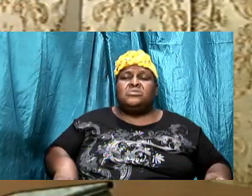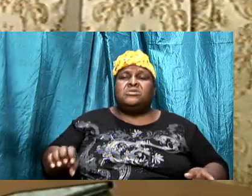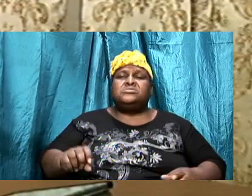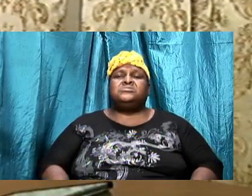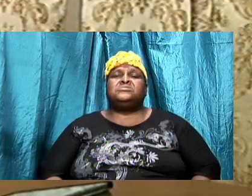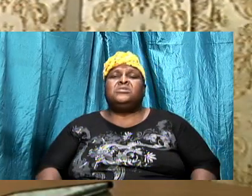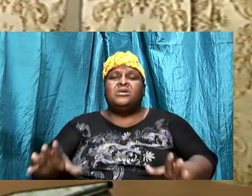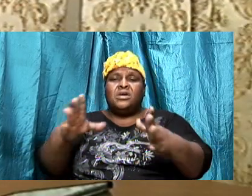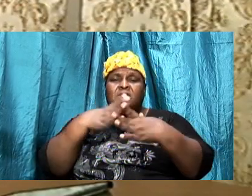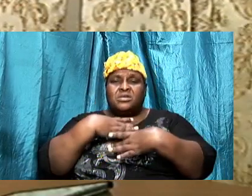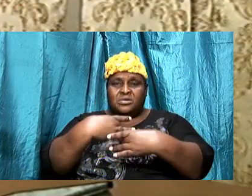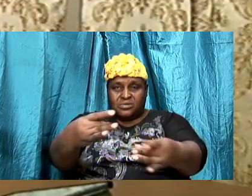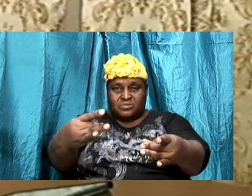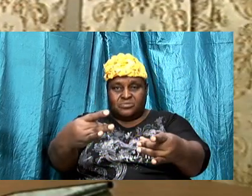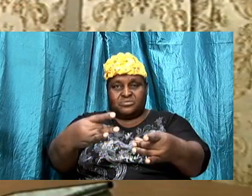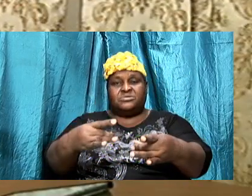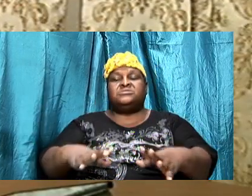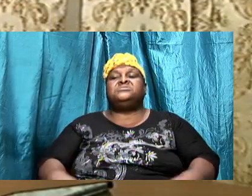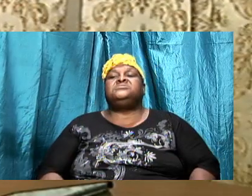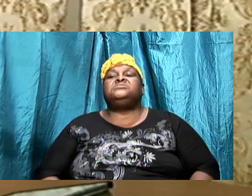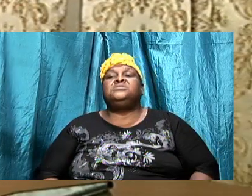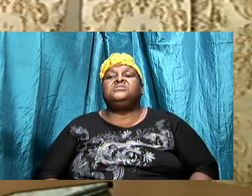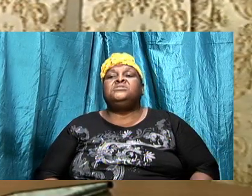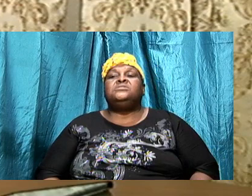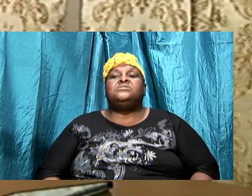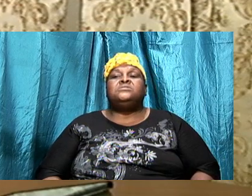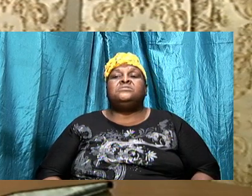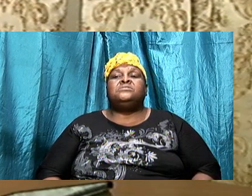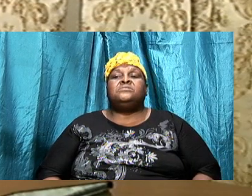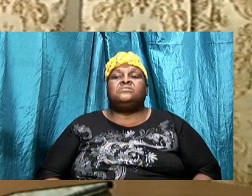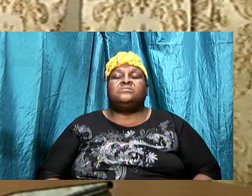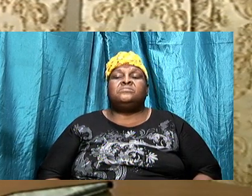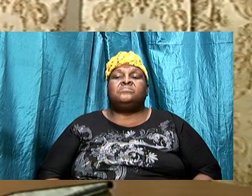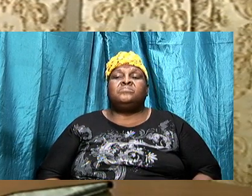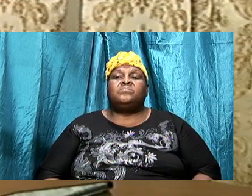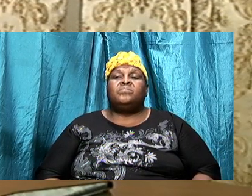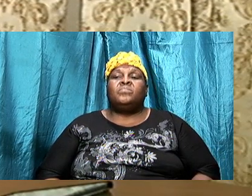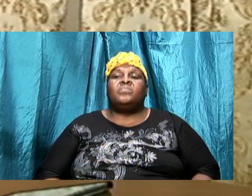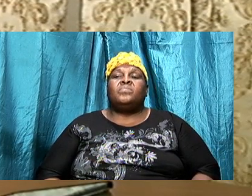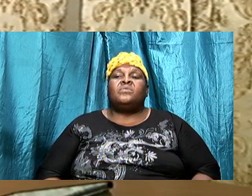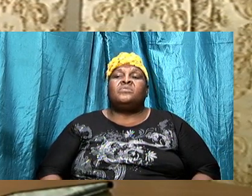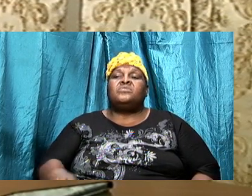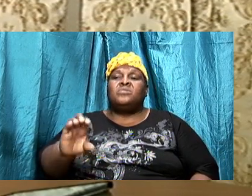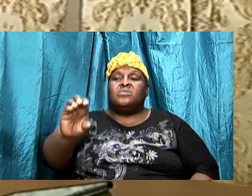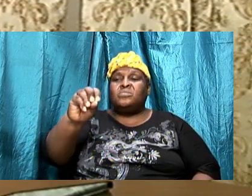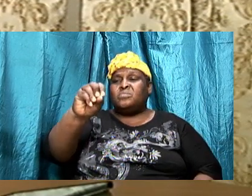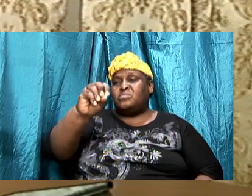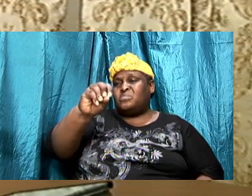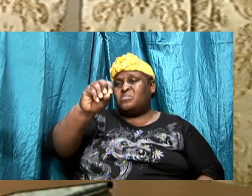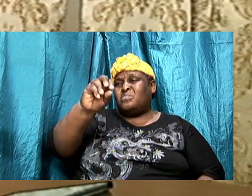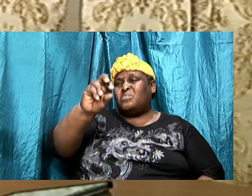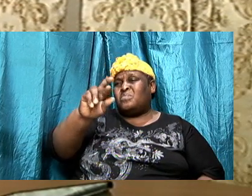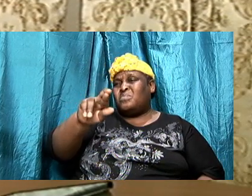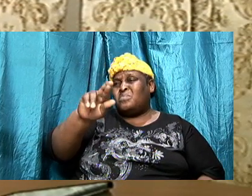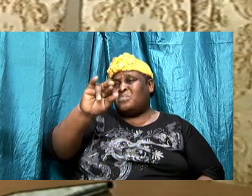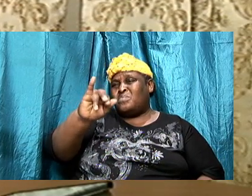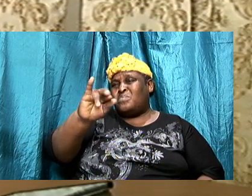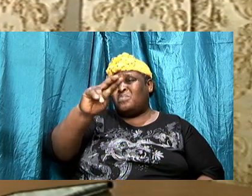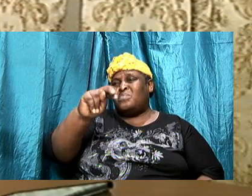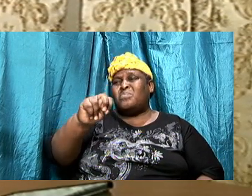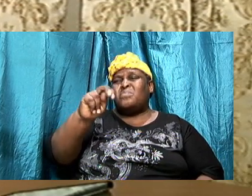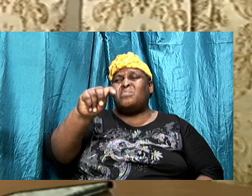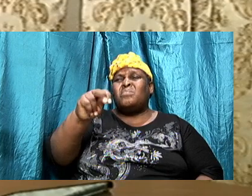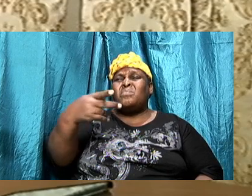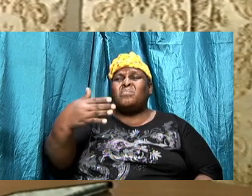it is interesting, I will come to this, that the Corinthian was one of the few churches actually